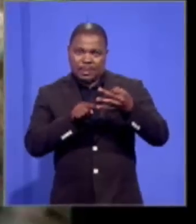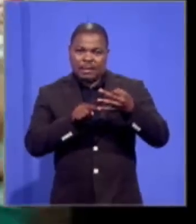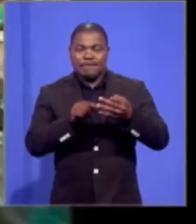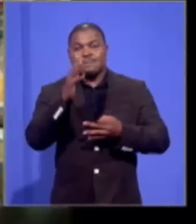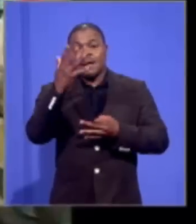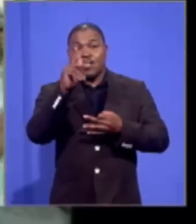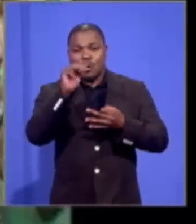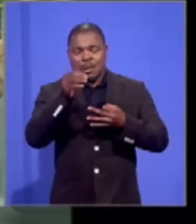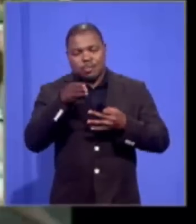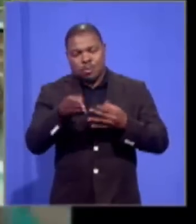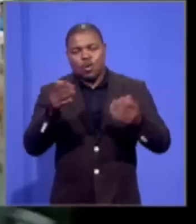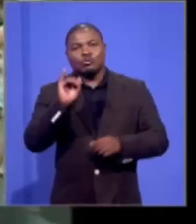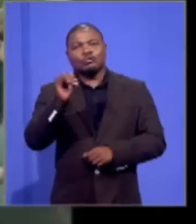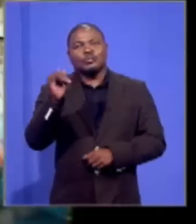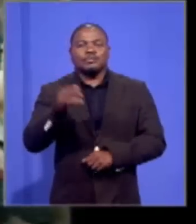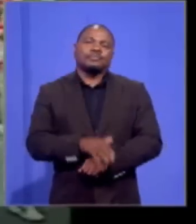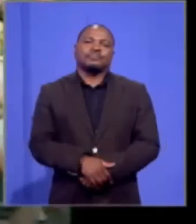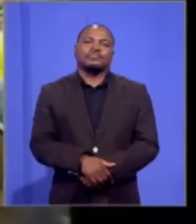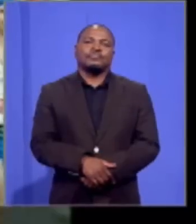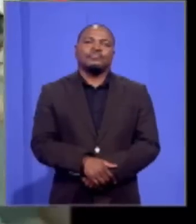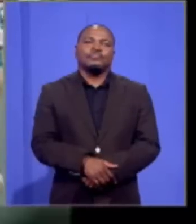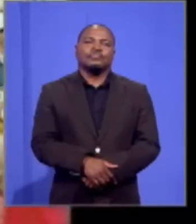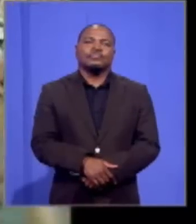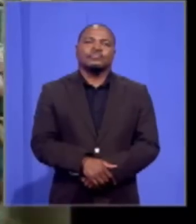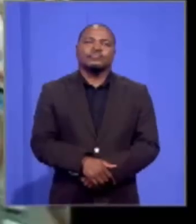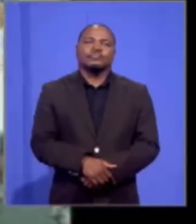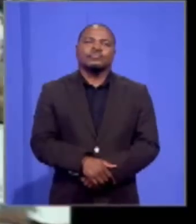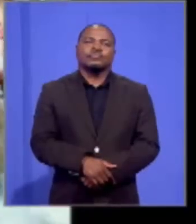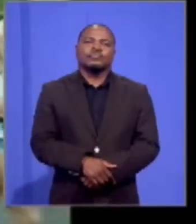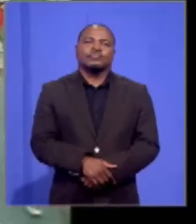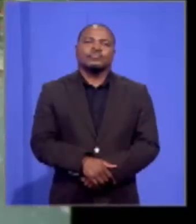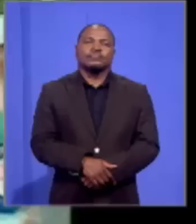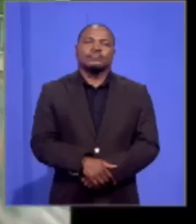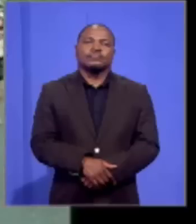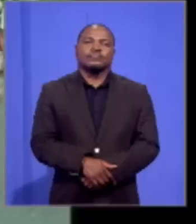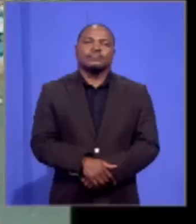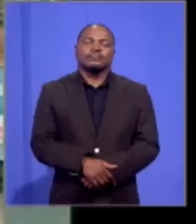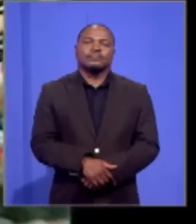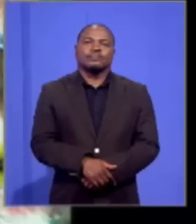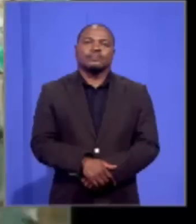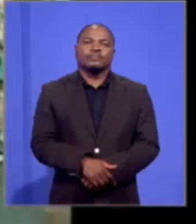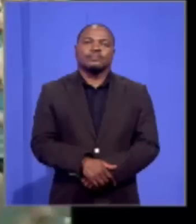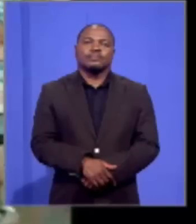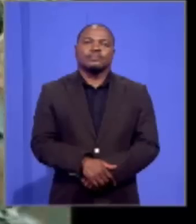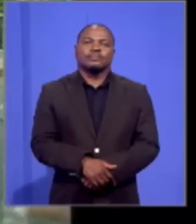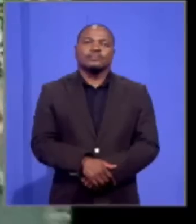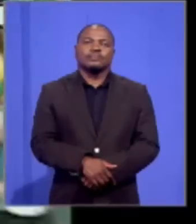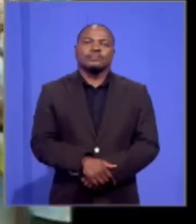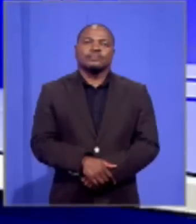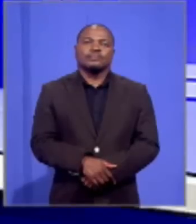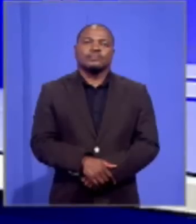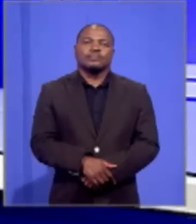tše 5 ka Johannesburg. Sfiso Ramara wa ditaba tša SABC